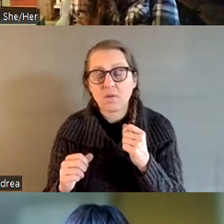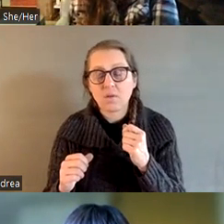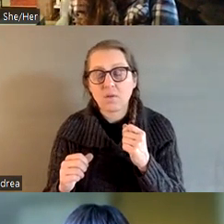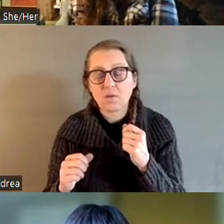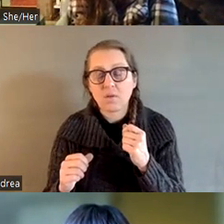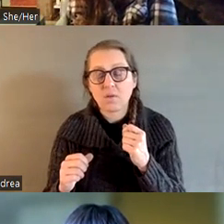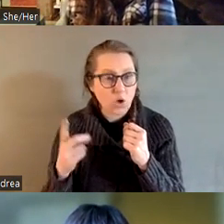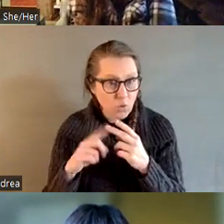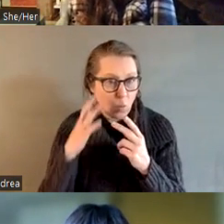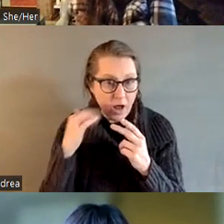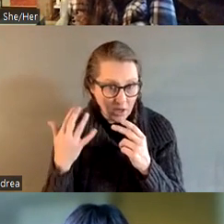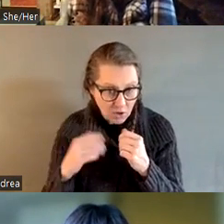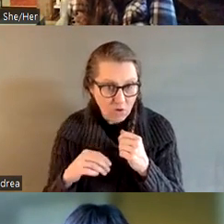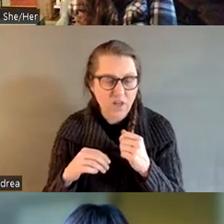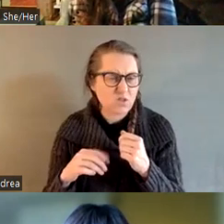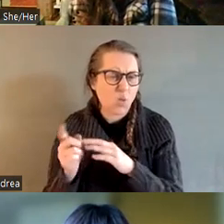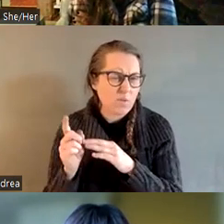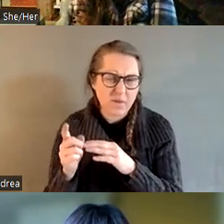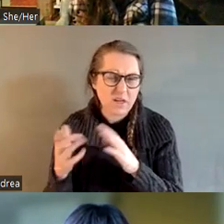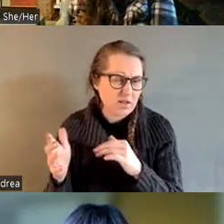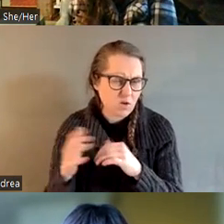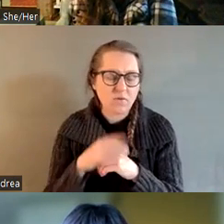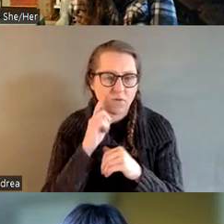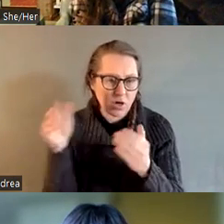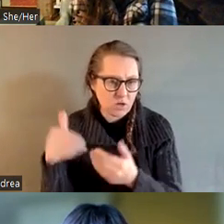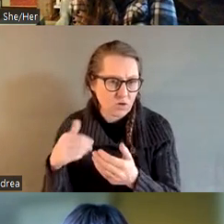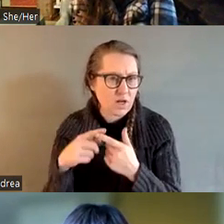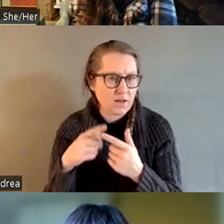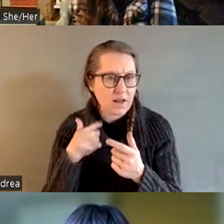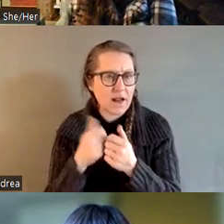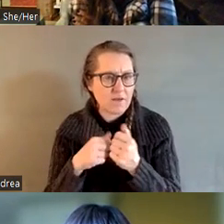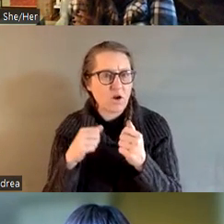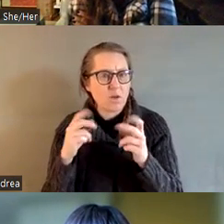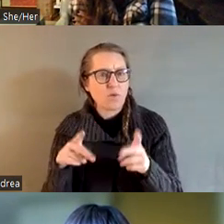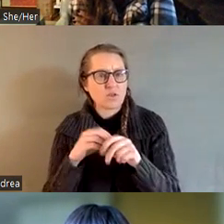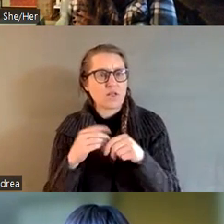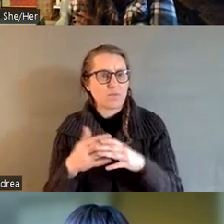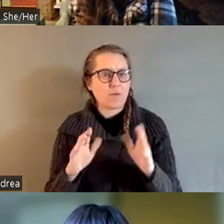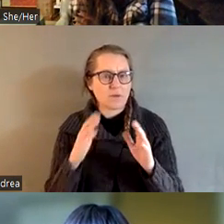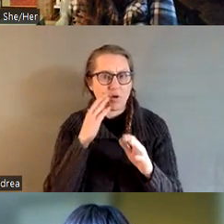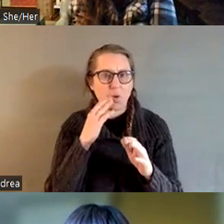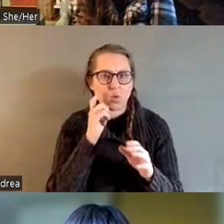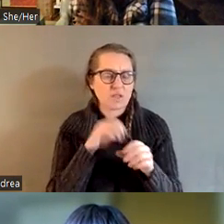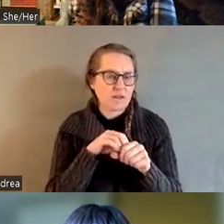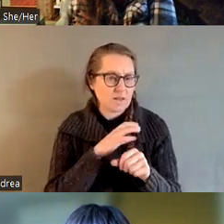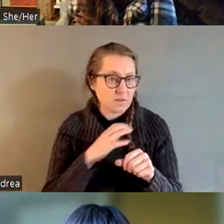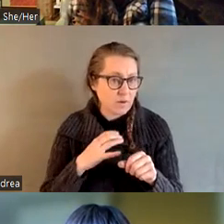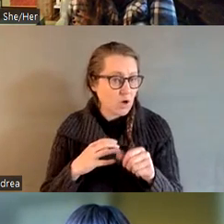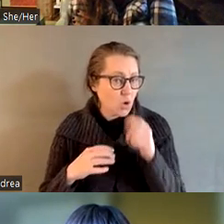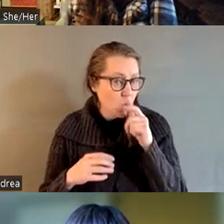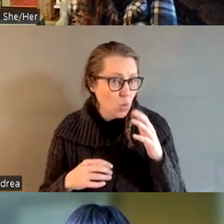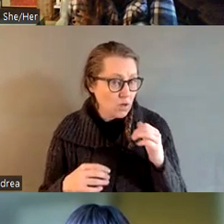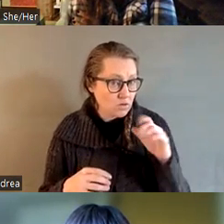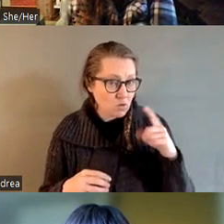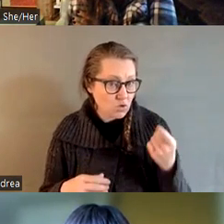you're here. It's just a minute, an introduction. That way everyone of the public know who's part of the subcommittee. Who would like